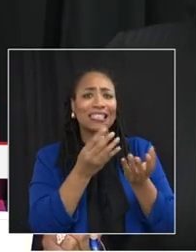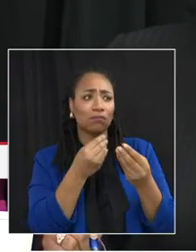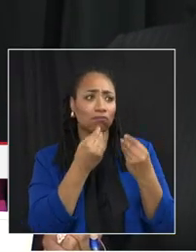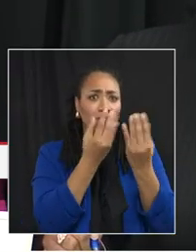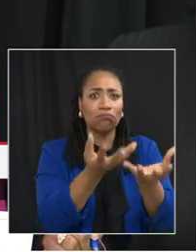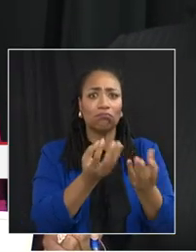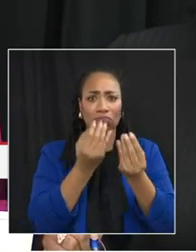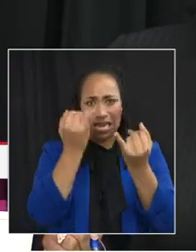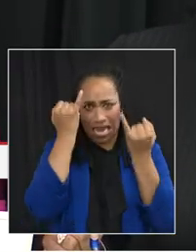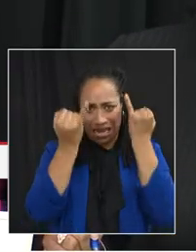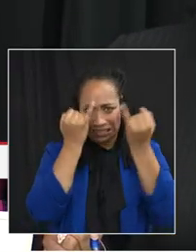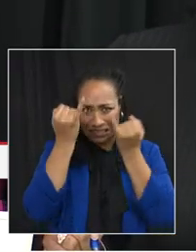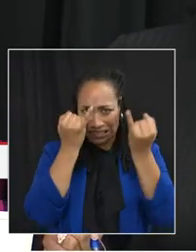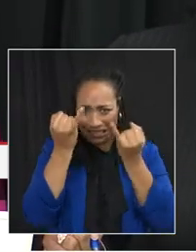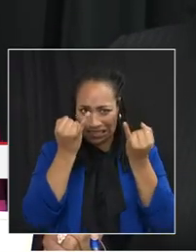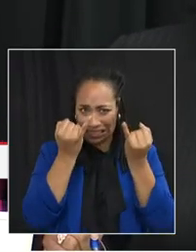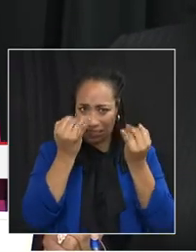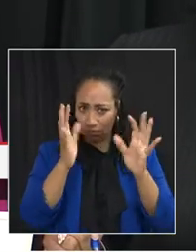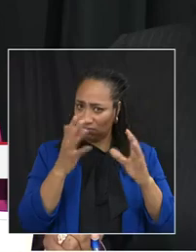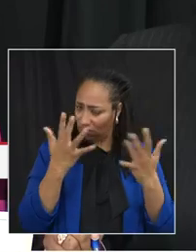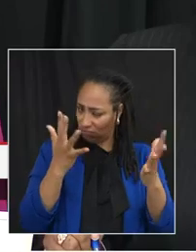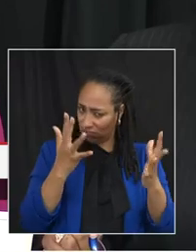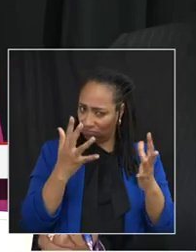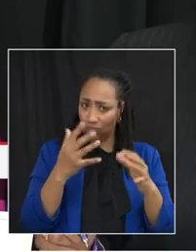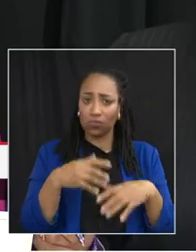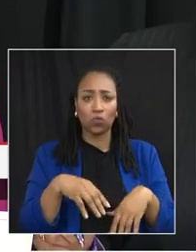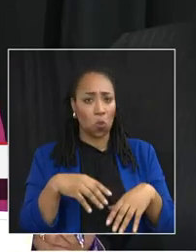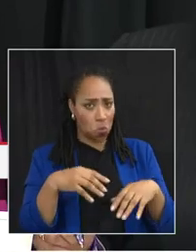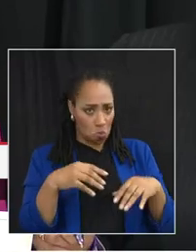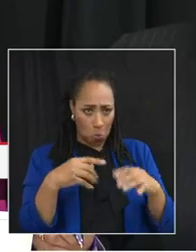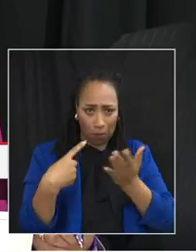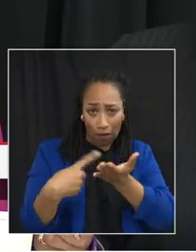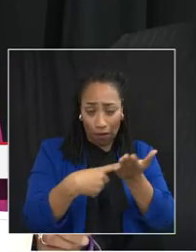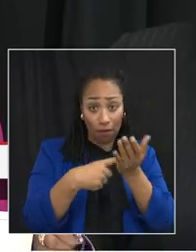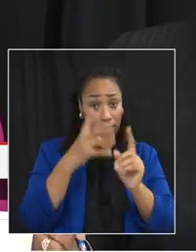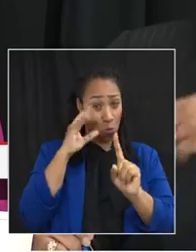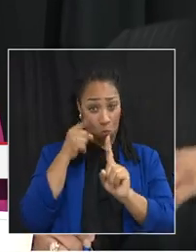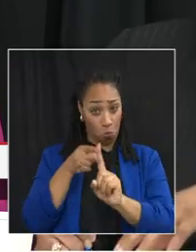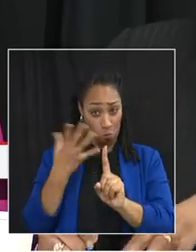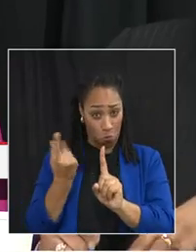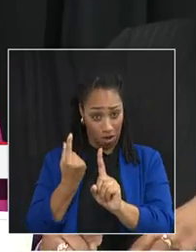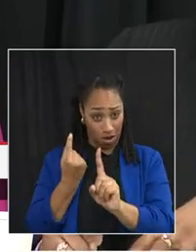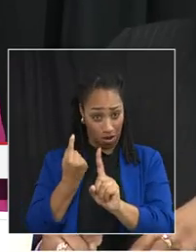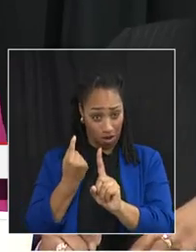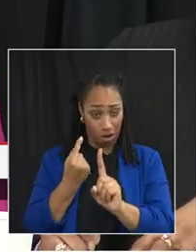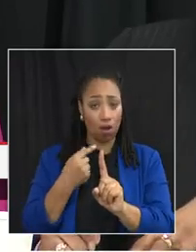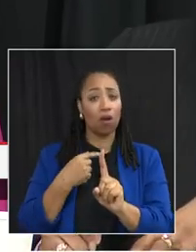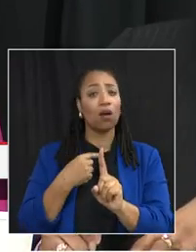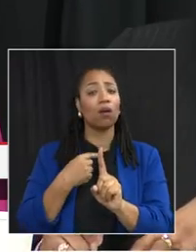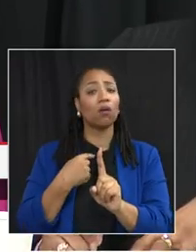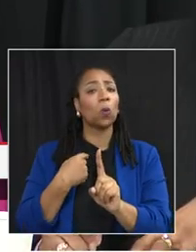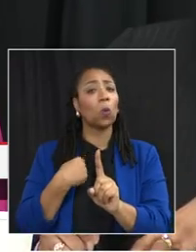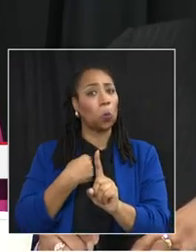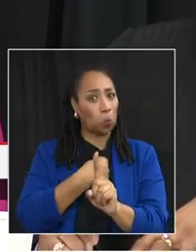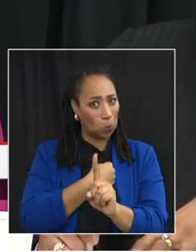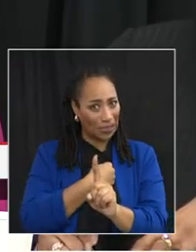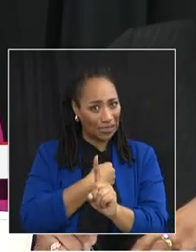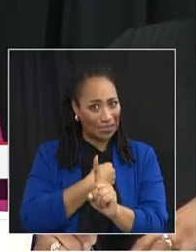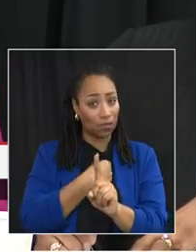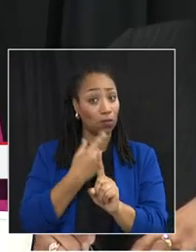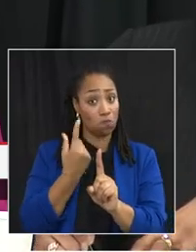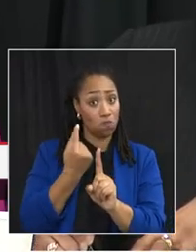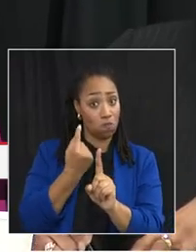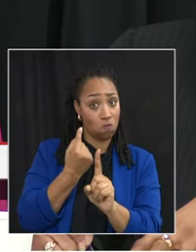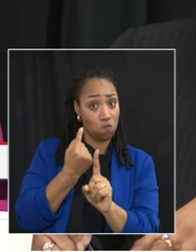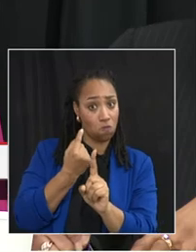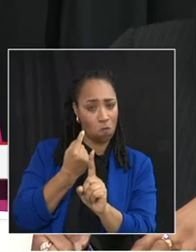that. So part of it is how do we interest the private sector into investing in D.C.,